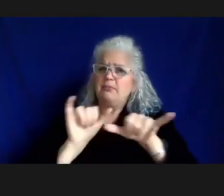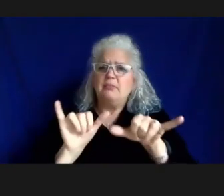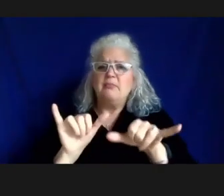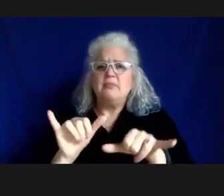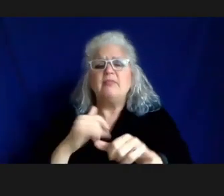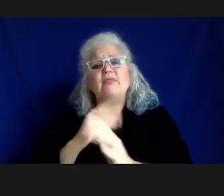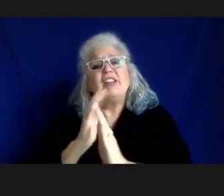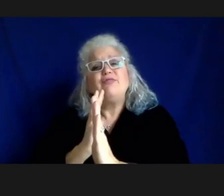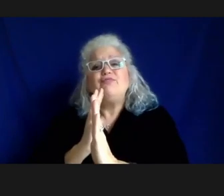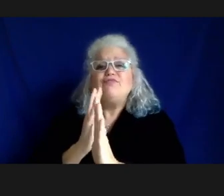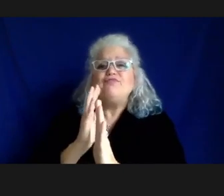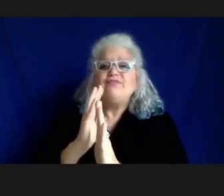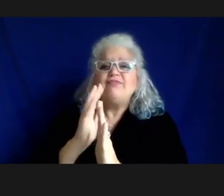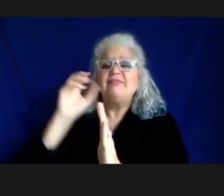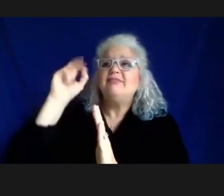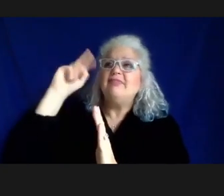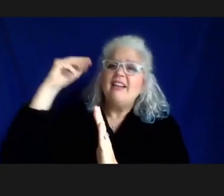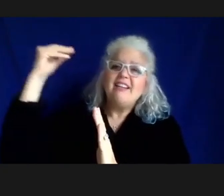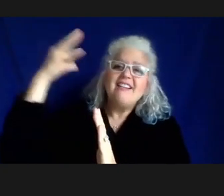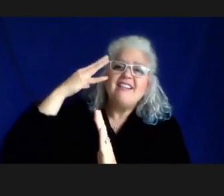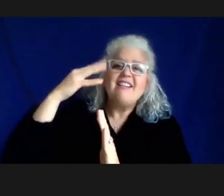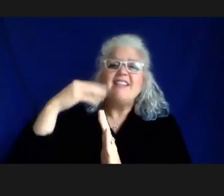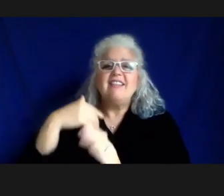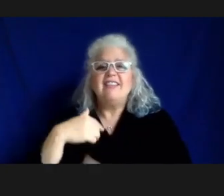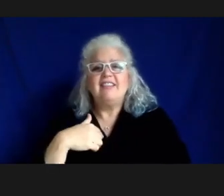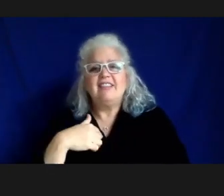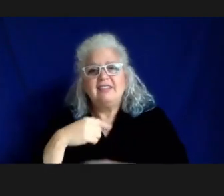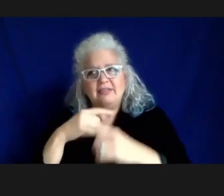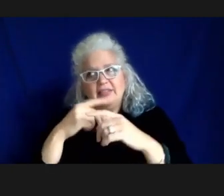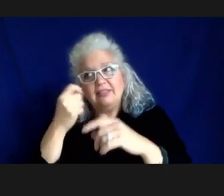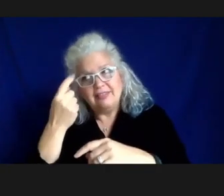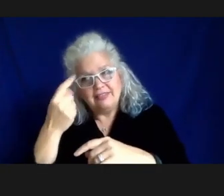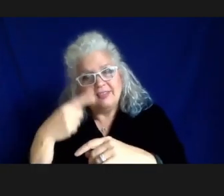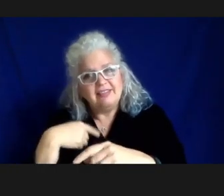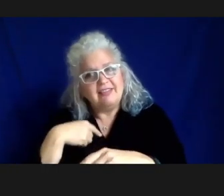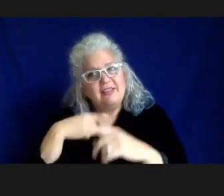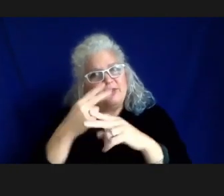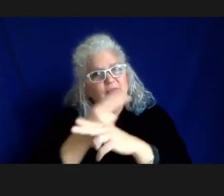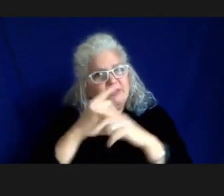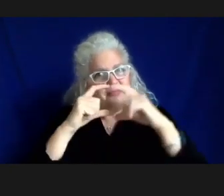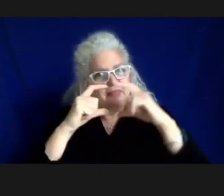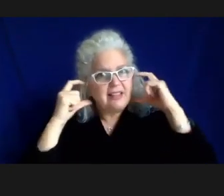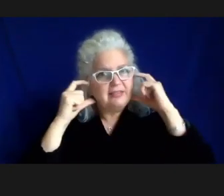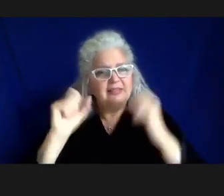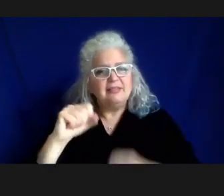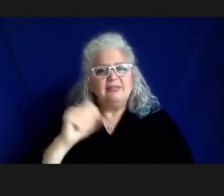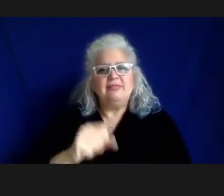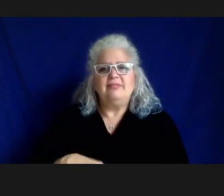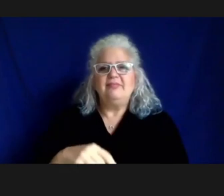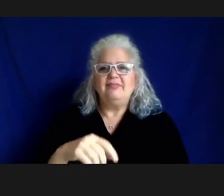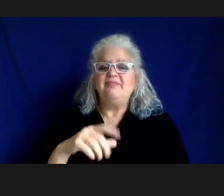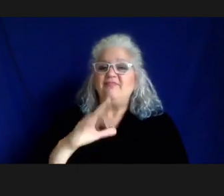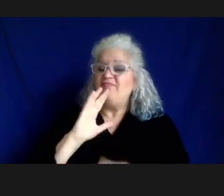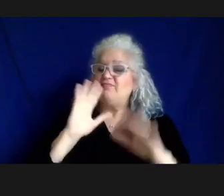on. And wow, it was great. So the line, I'm just going step by step. The line was